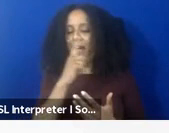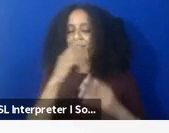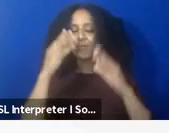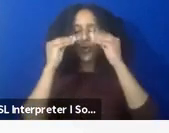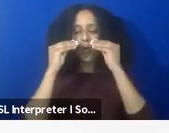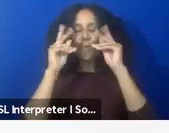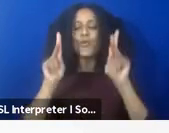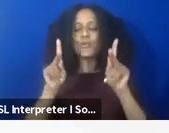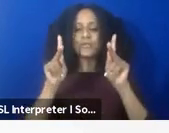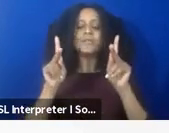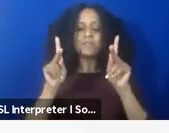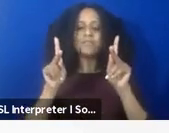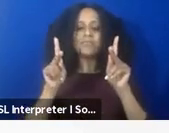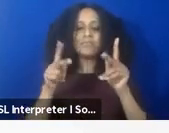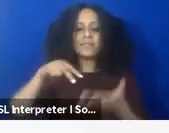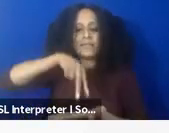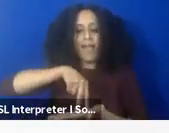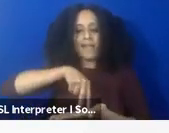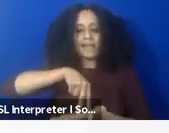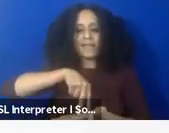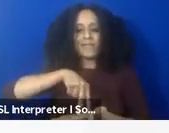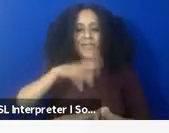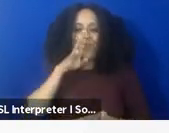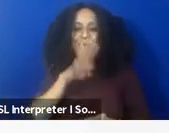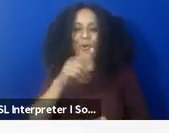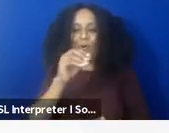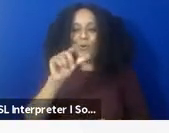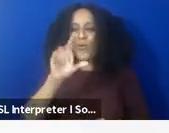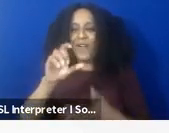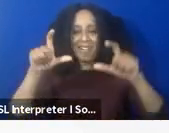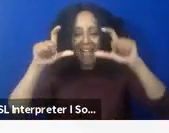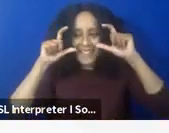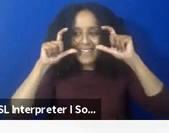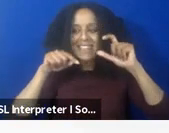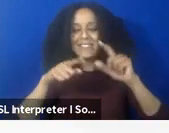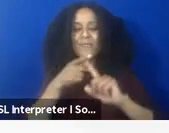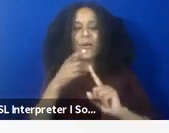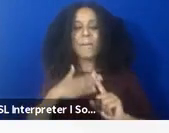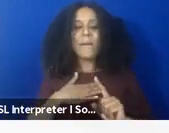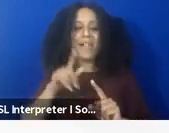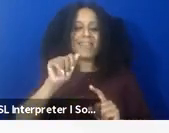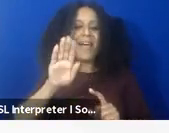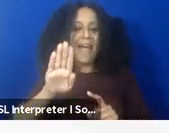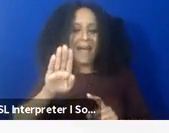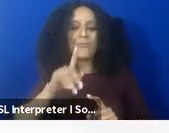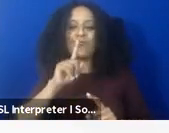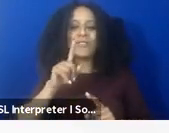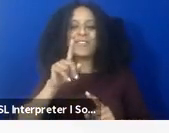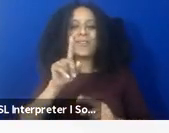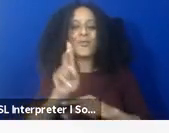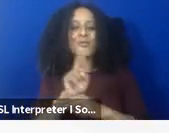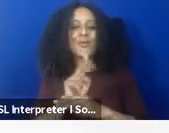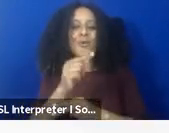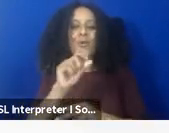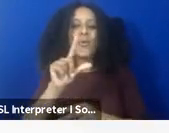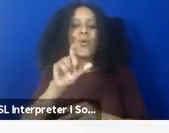on a piece of foam. Ignore the Google glasses in this picture. This is from my lab, and the Google glasses were for something else. But if someone